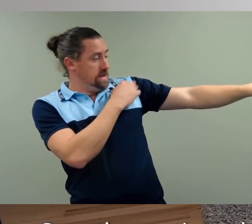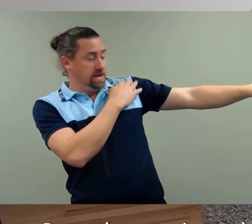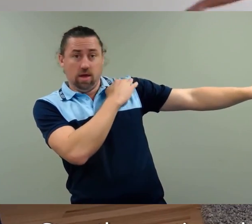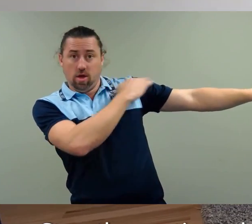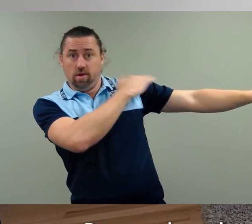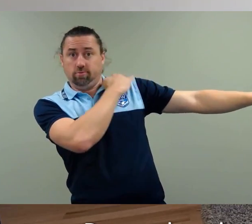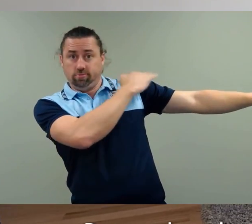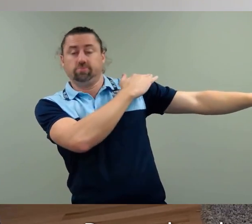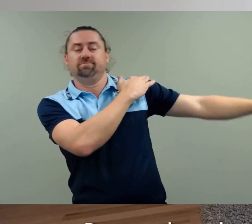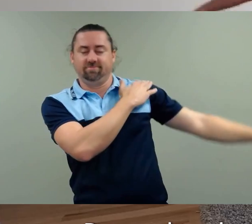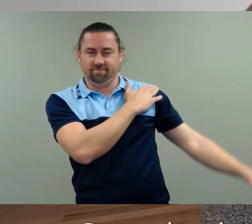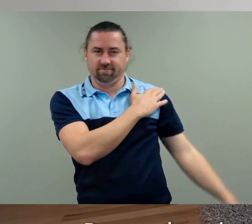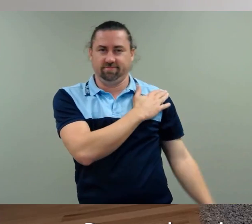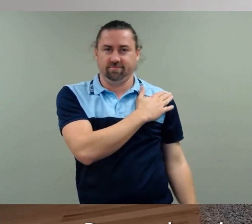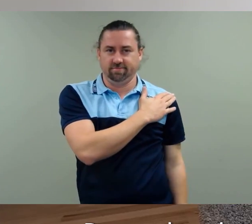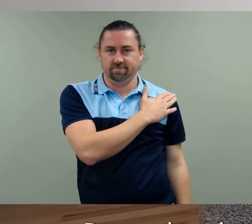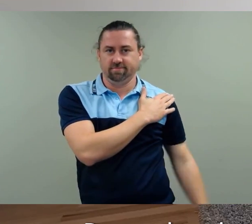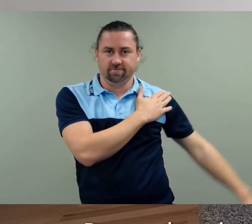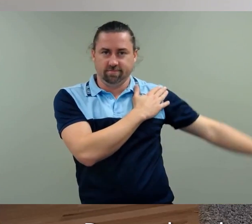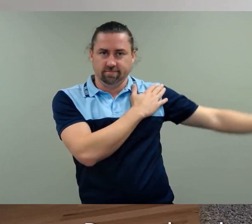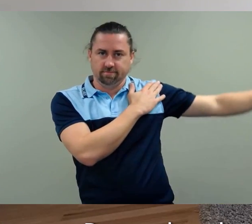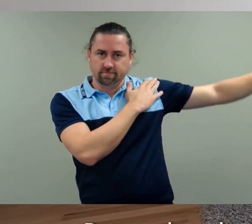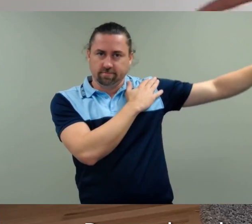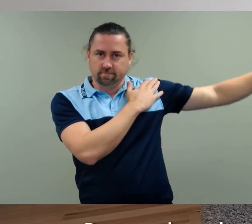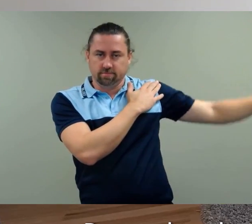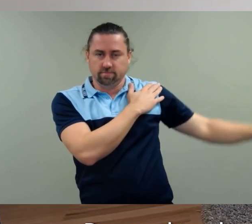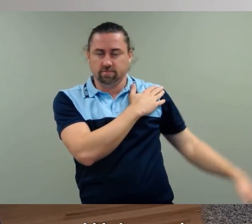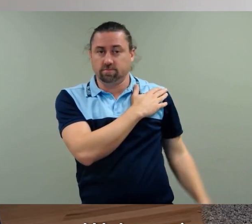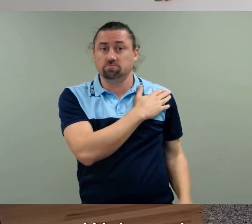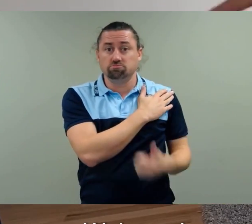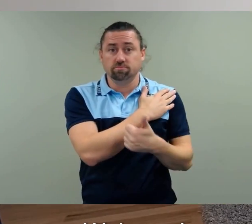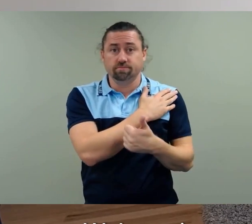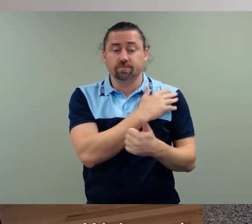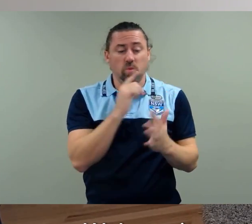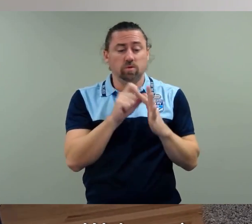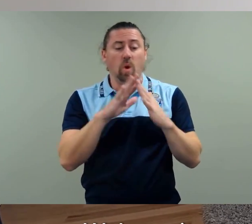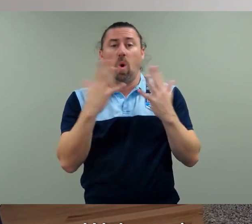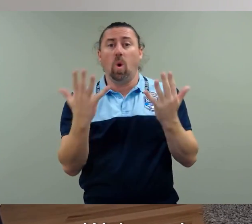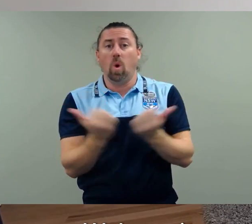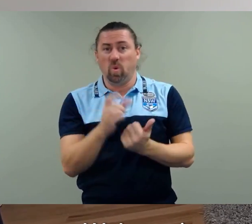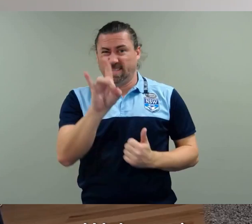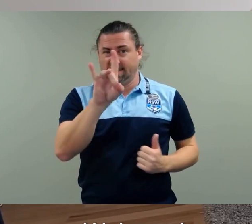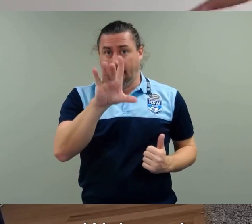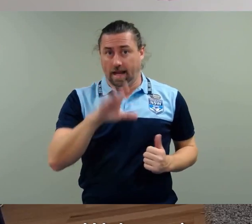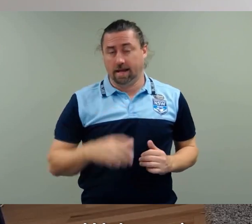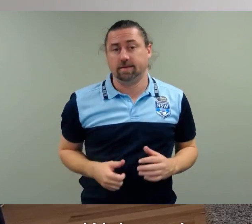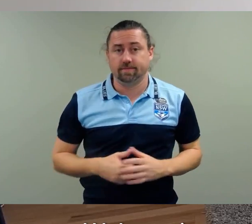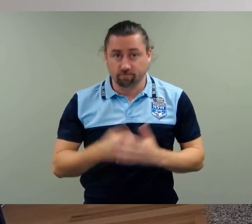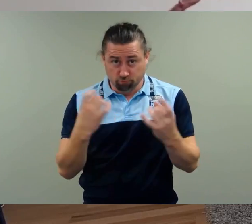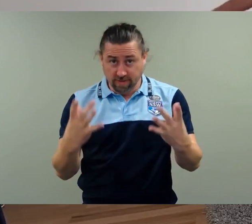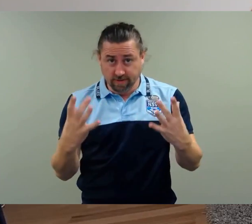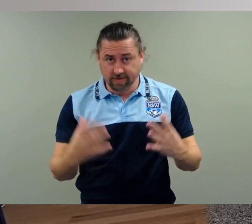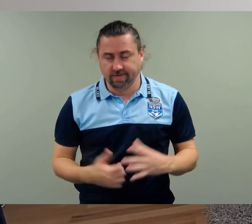shoulder height. Proceed to slowly return to the starting position. We're going to repeat this for a total of 10